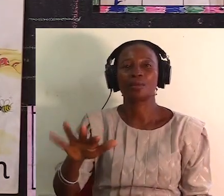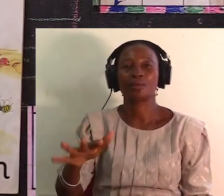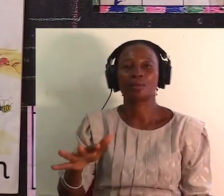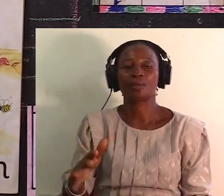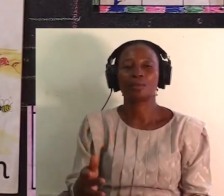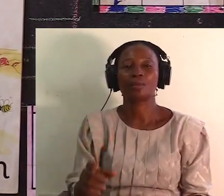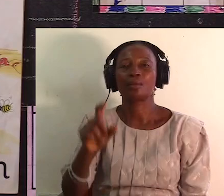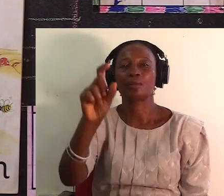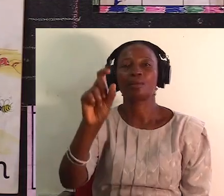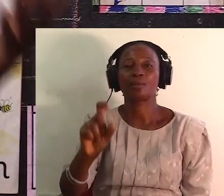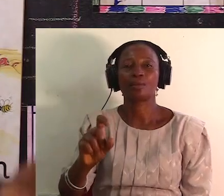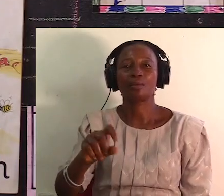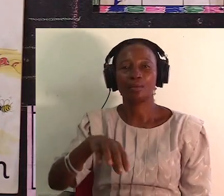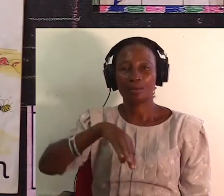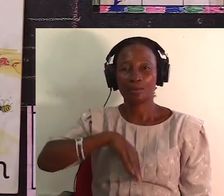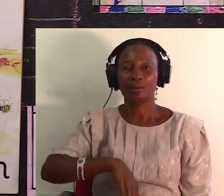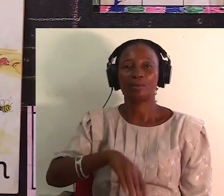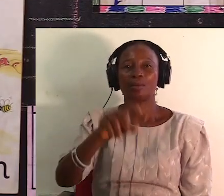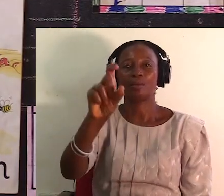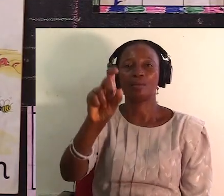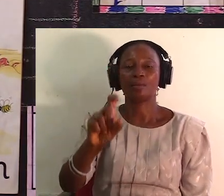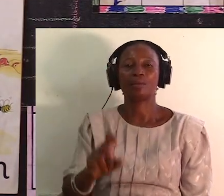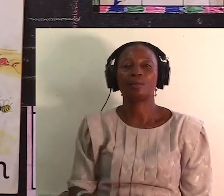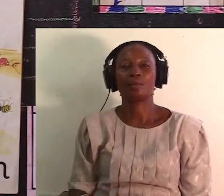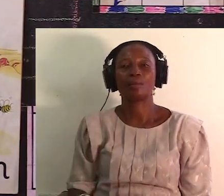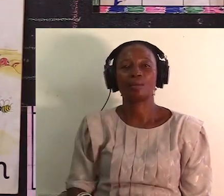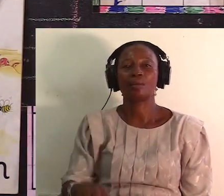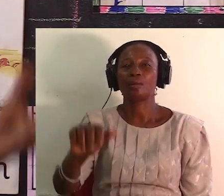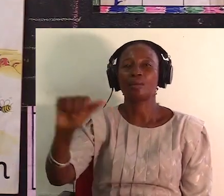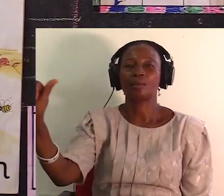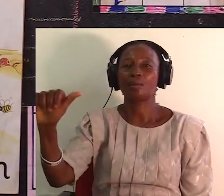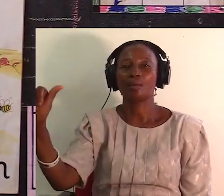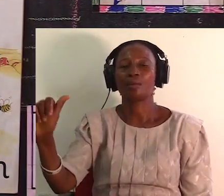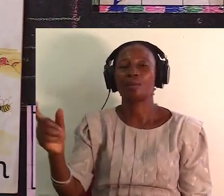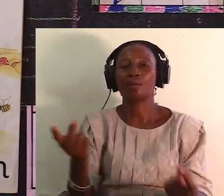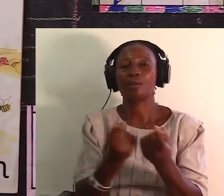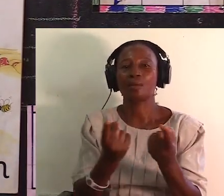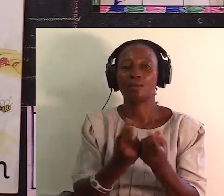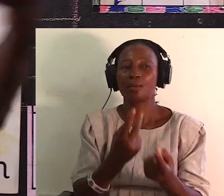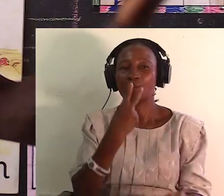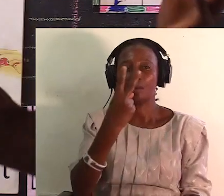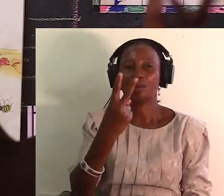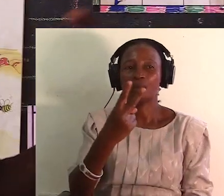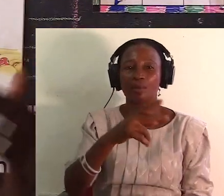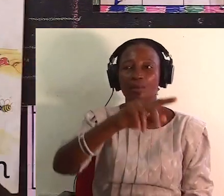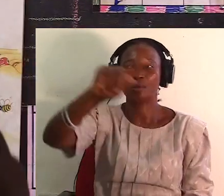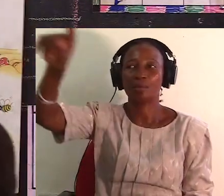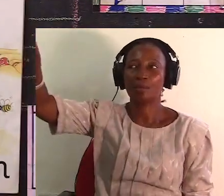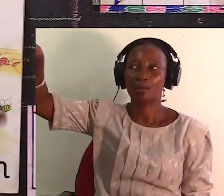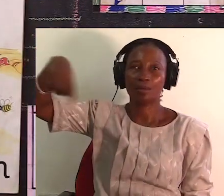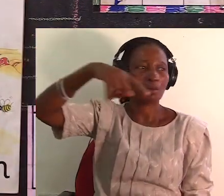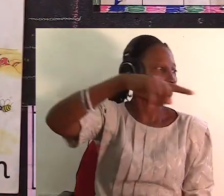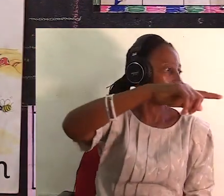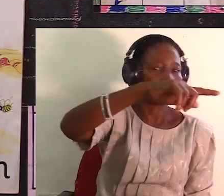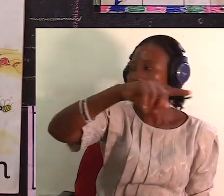words, our own words, or any object? Look around you